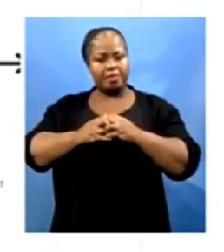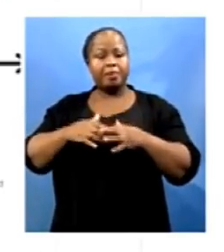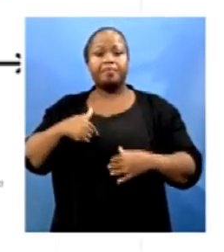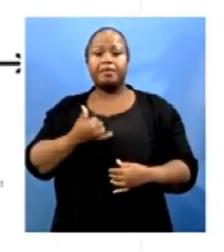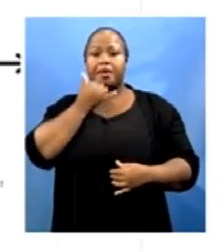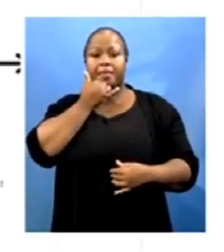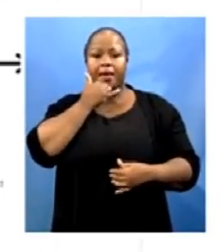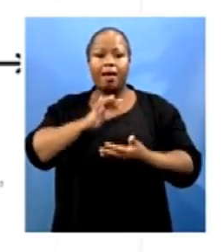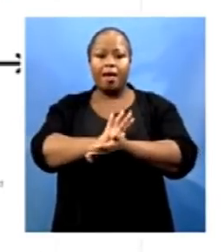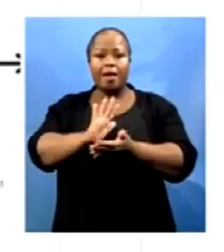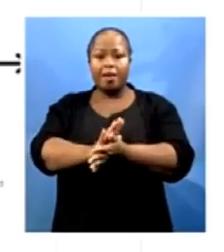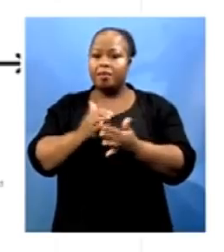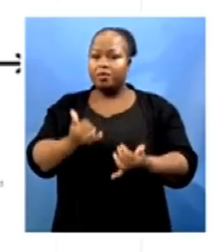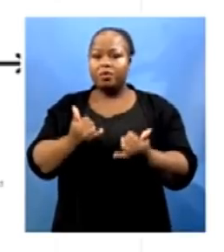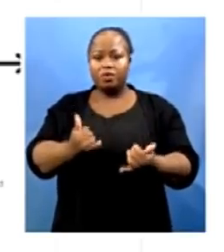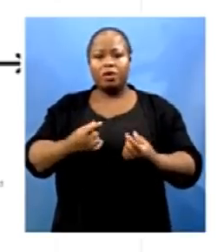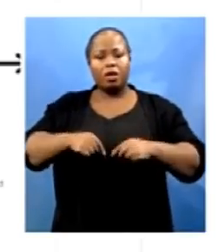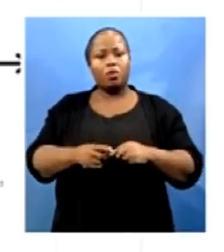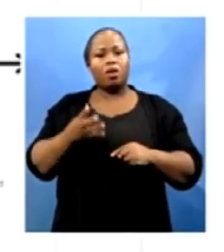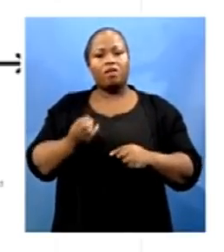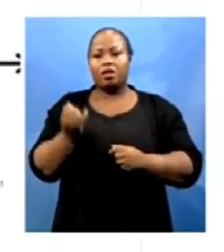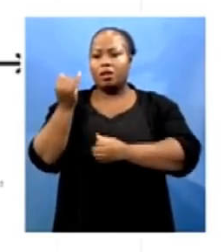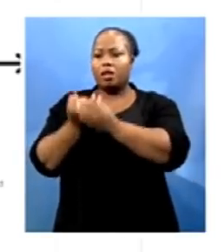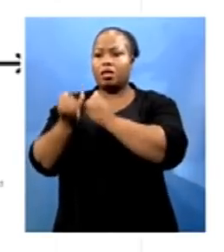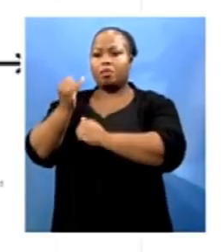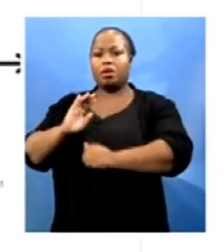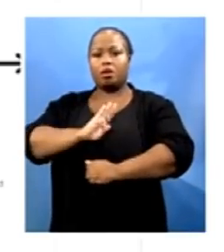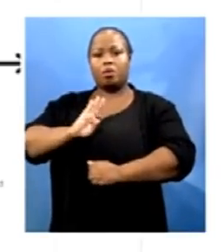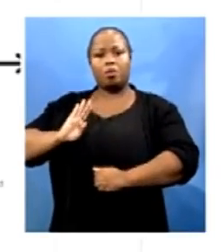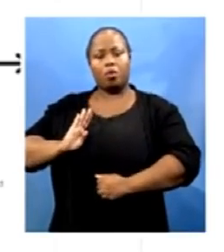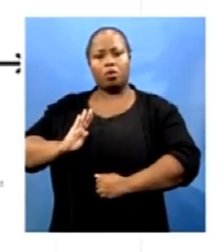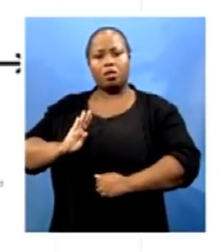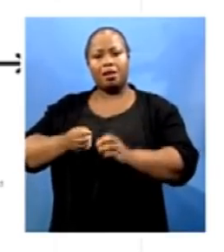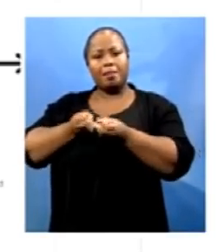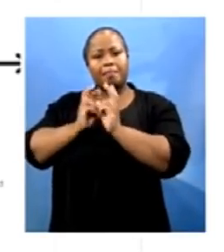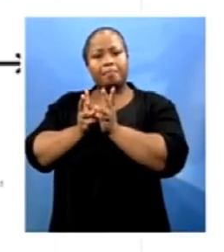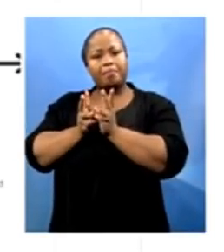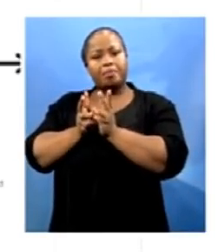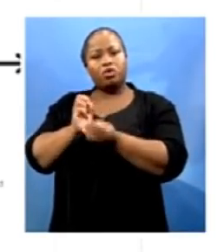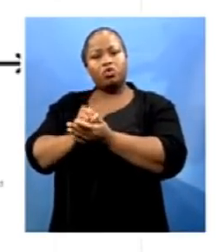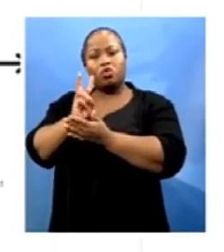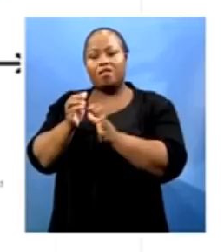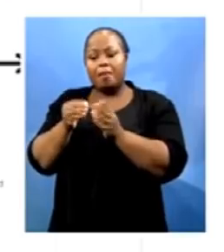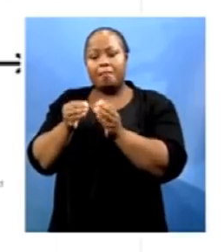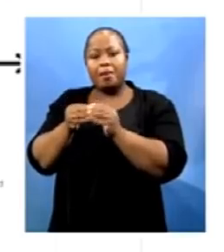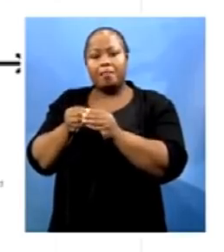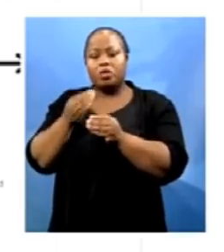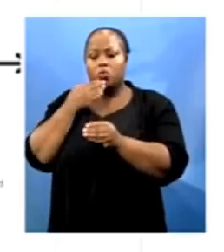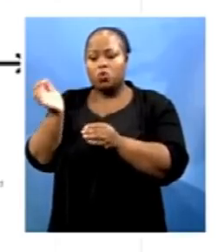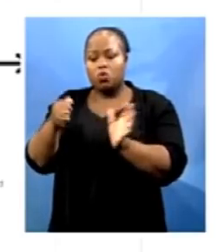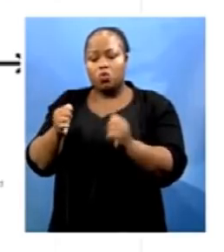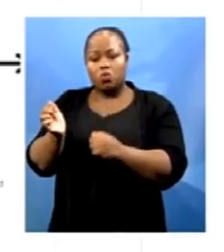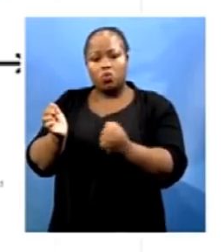an independent board of 12 members that exemplifies the robust governance this important institution